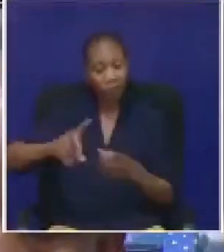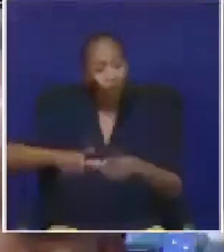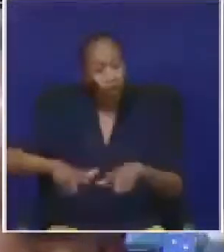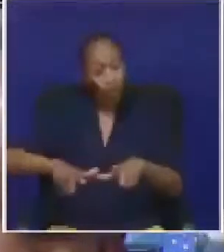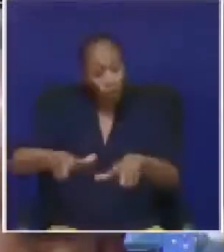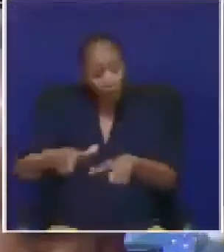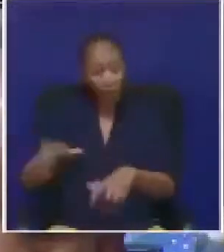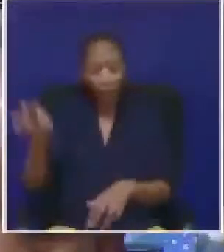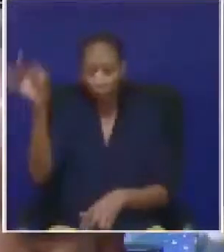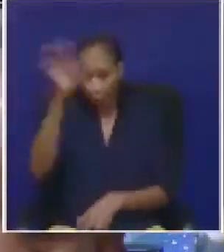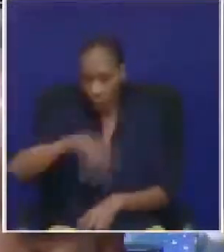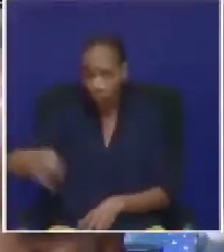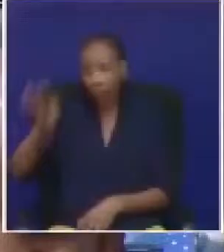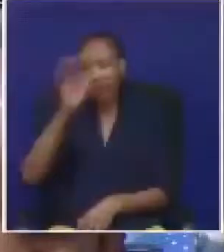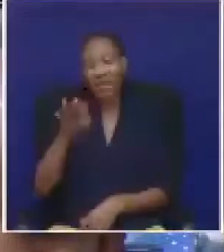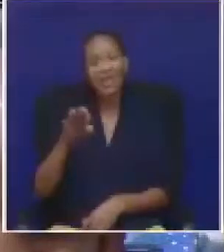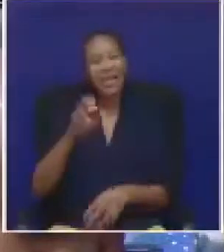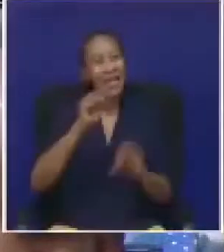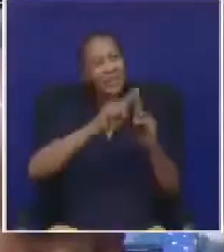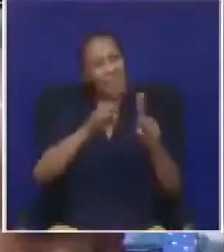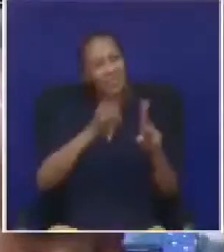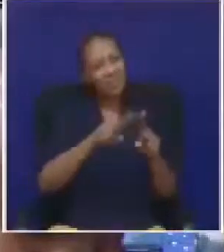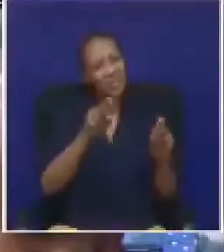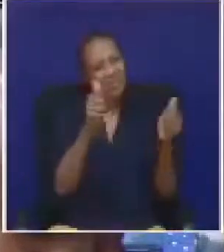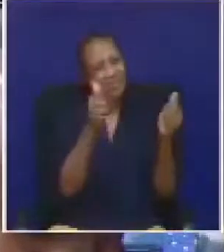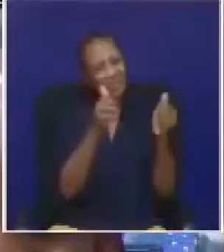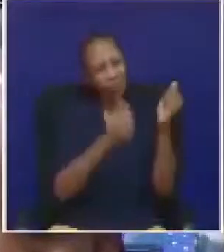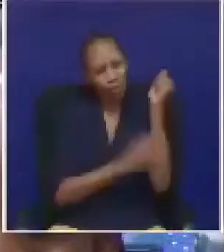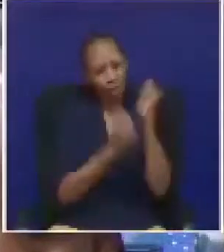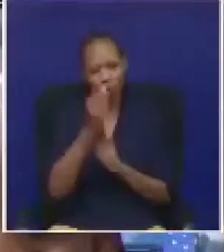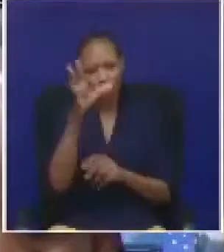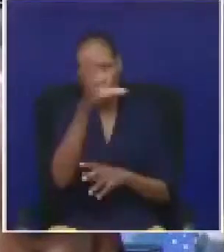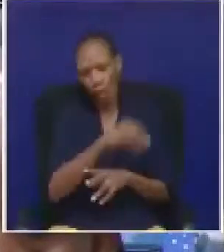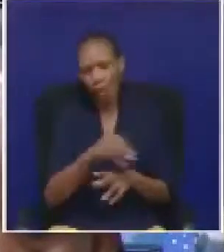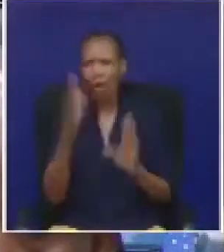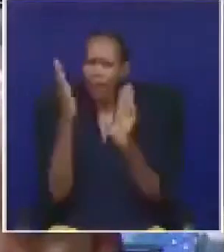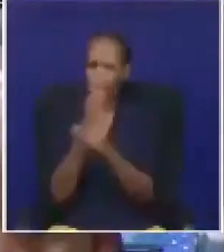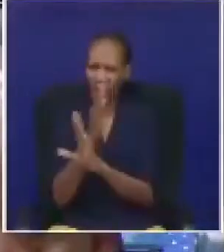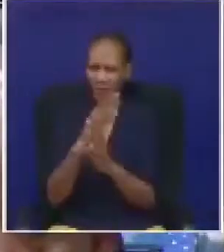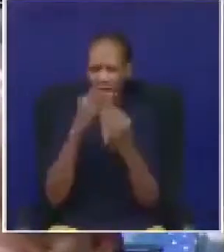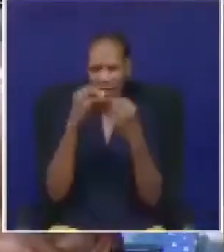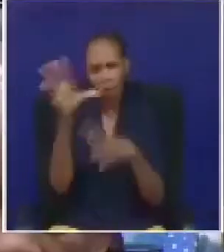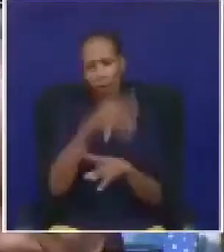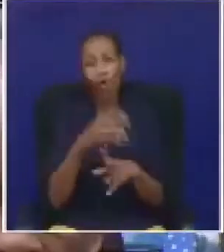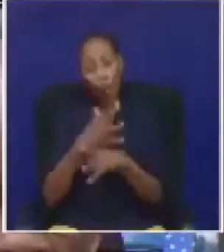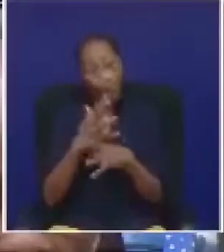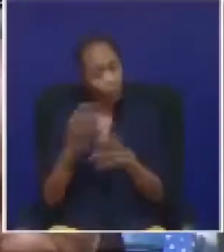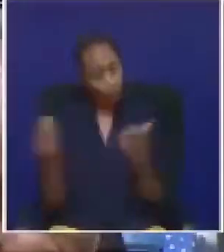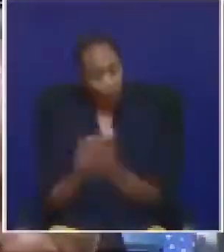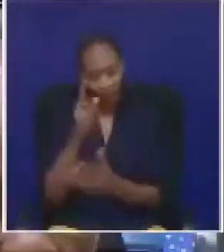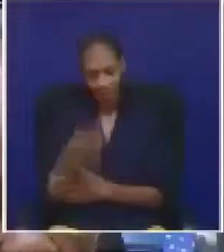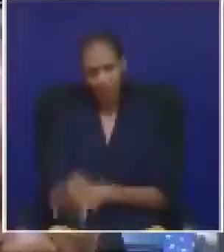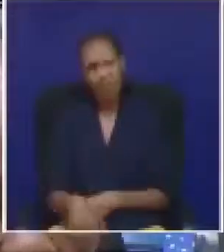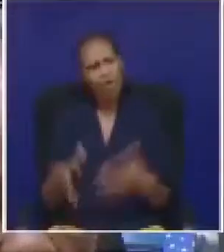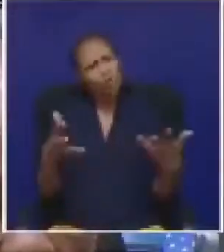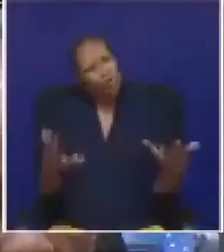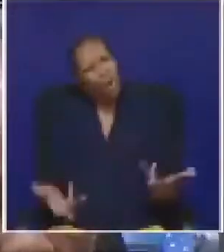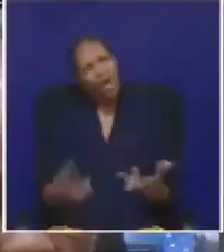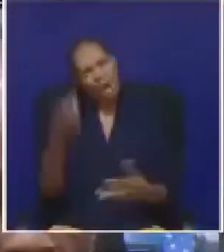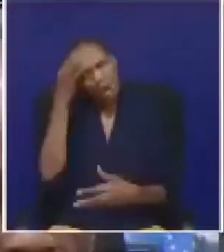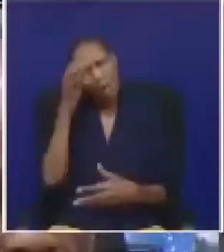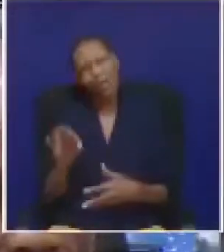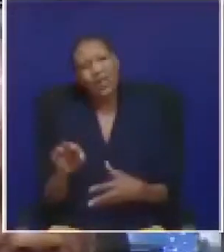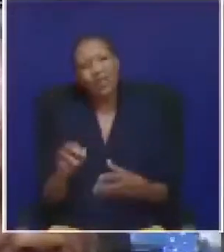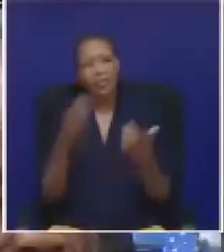local government, state entities, and even the private sector? How will government have to adjust its